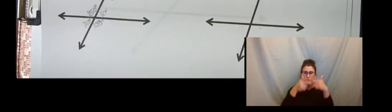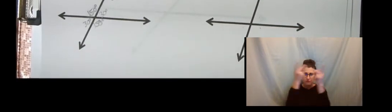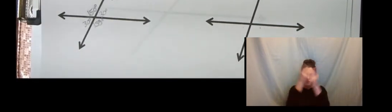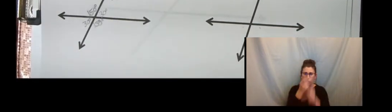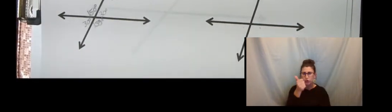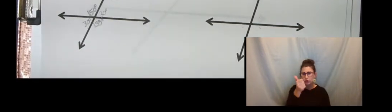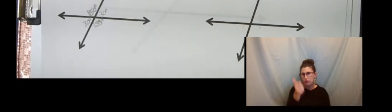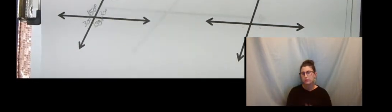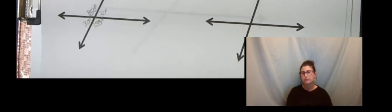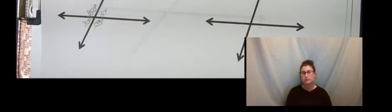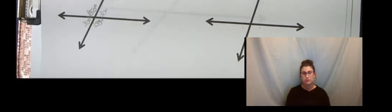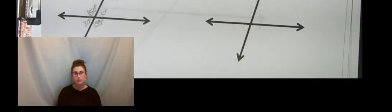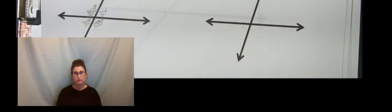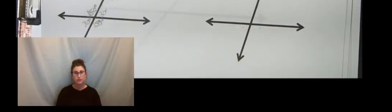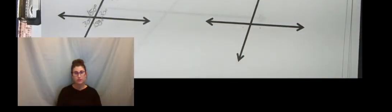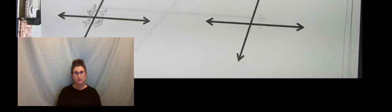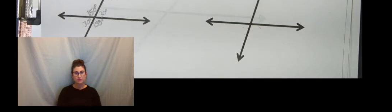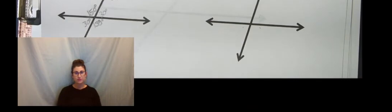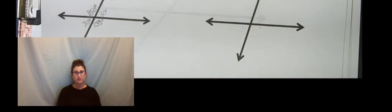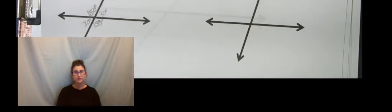get.